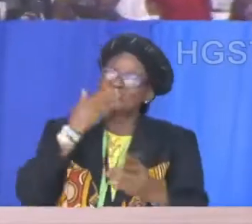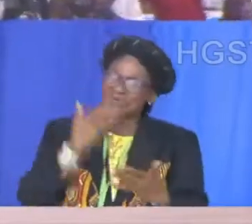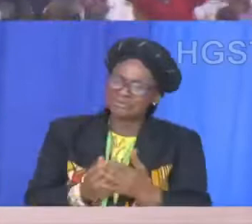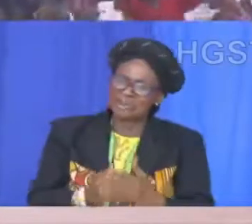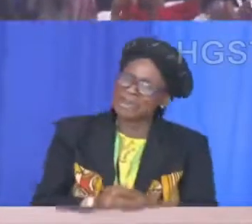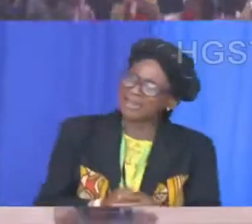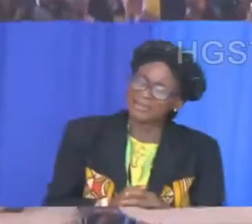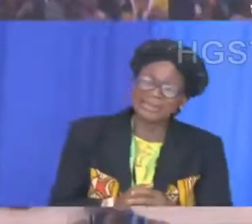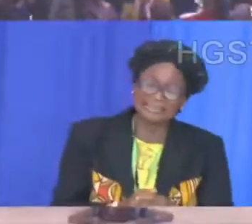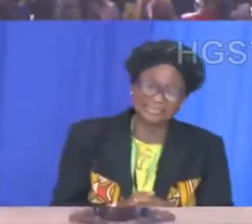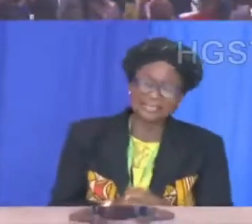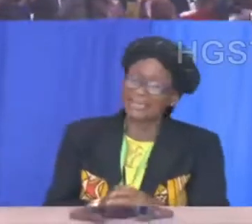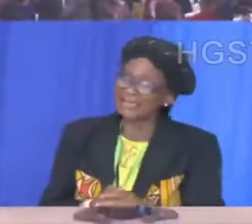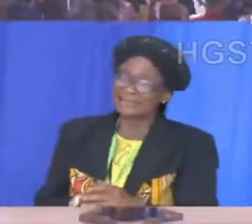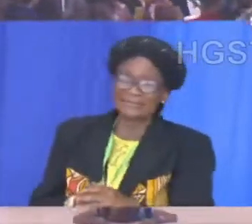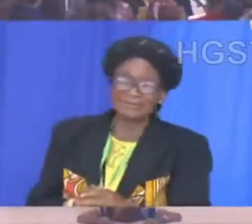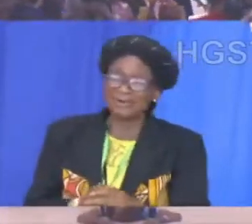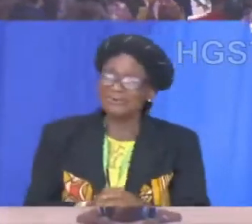I will sing.